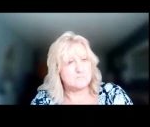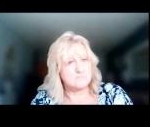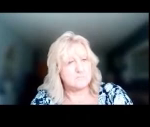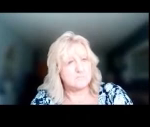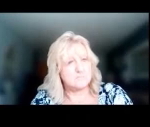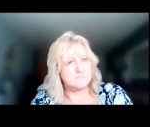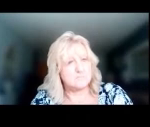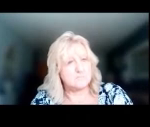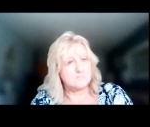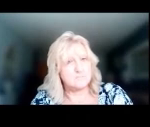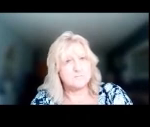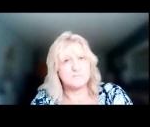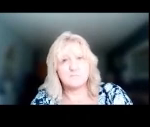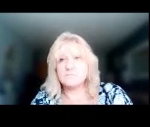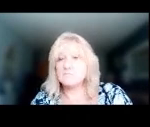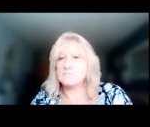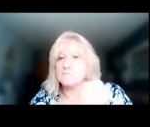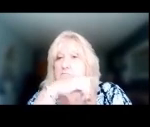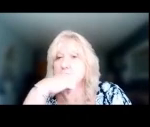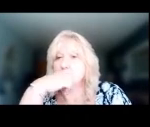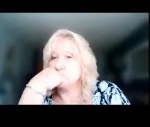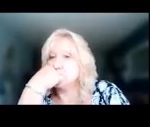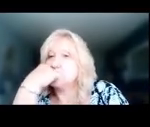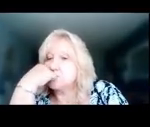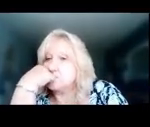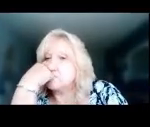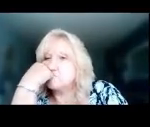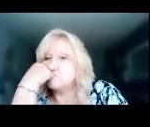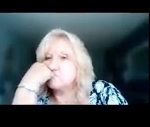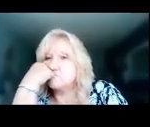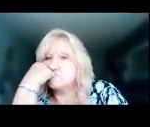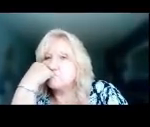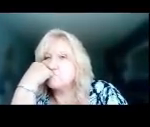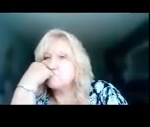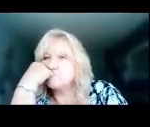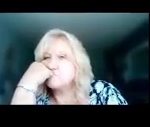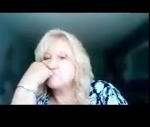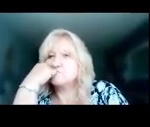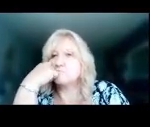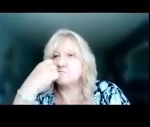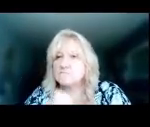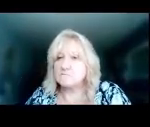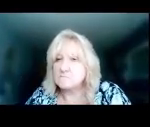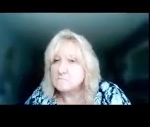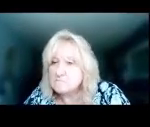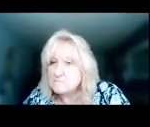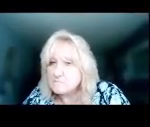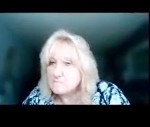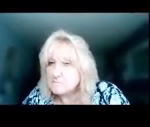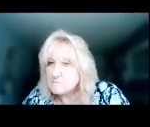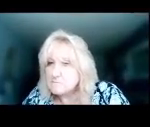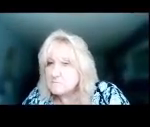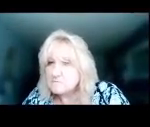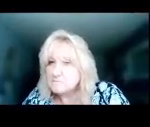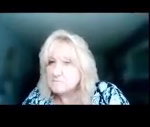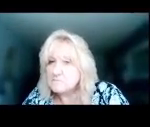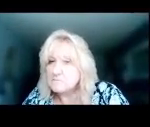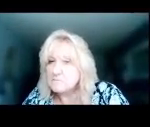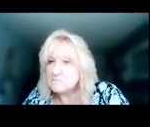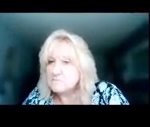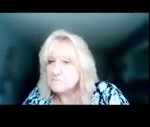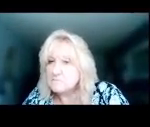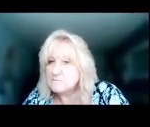got a couple of hands, then a couple of chat questions to follow. So, Jason Scott, your hand was up first. Thank